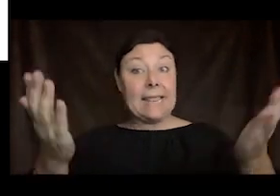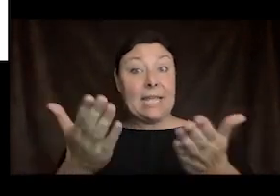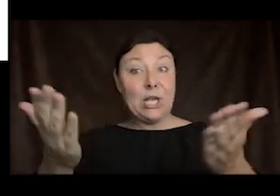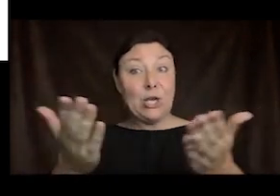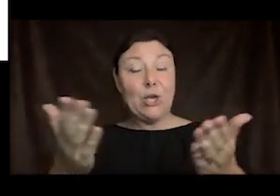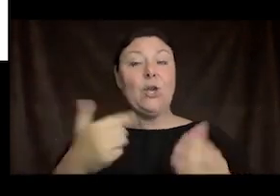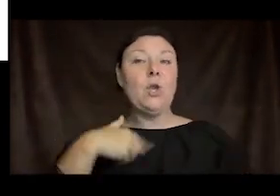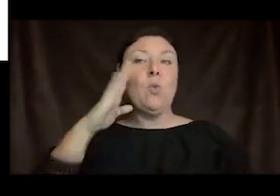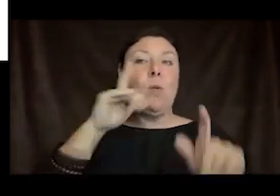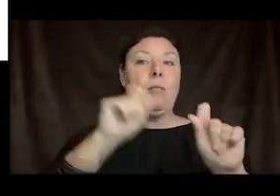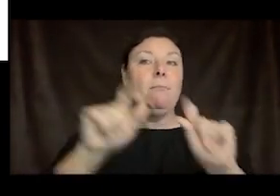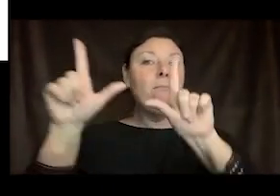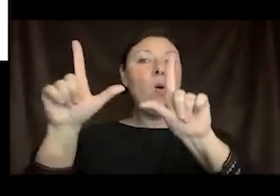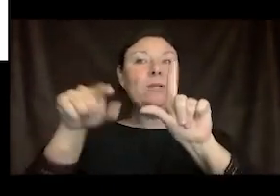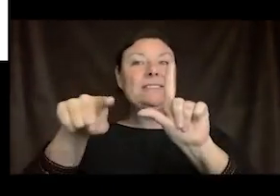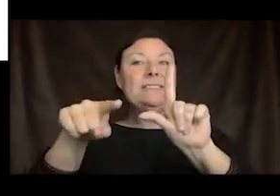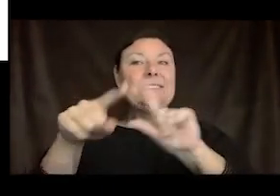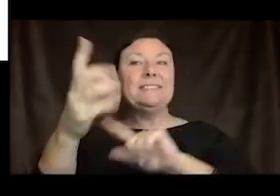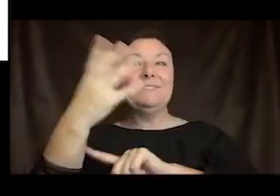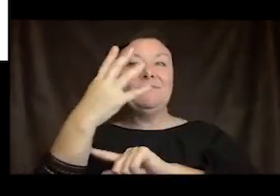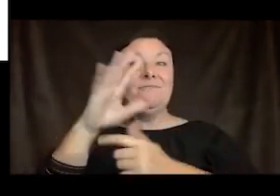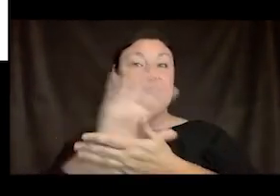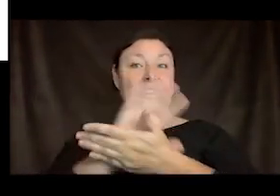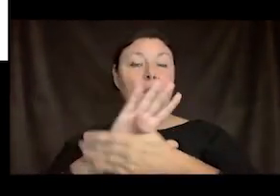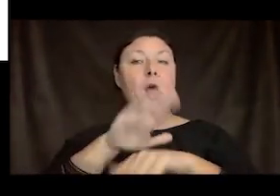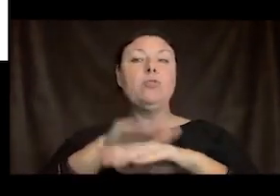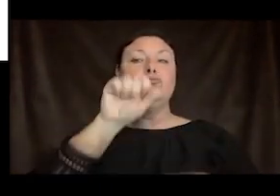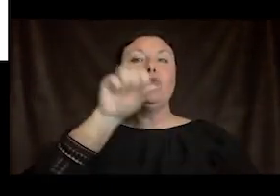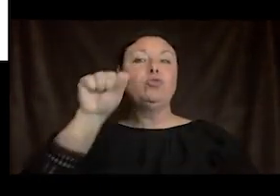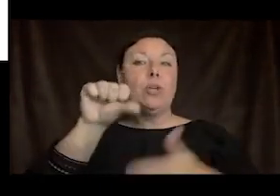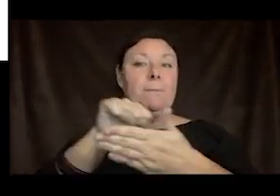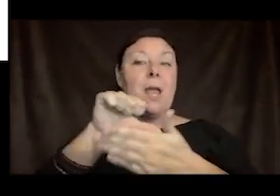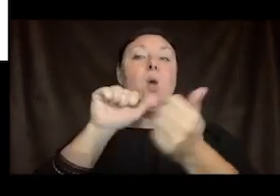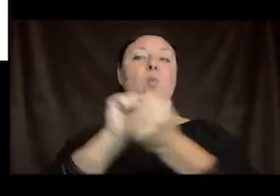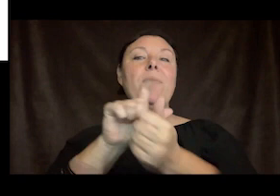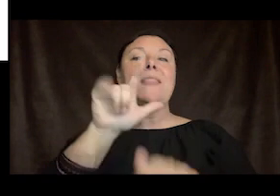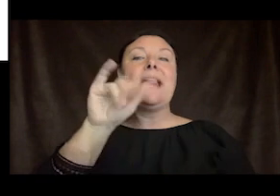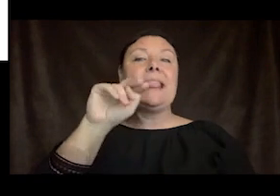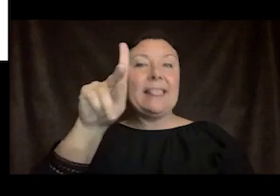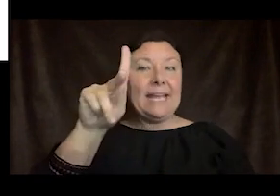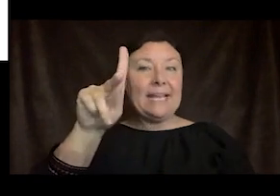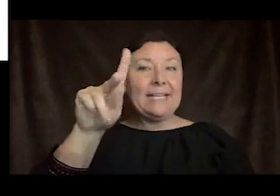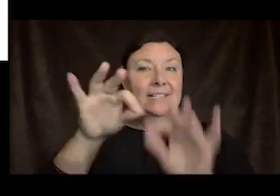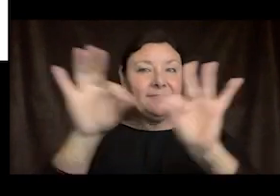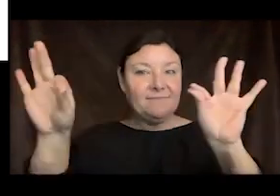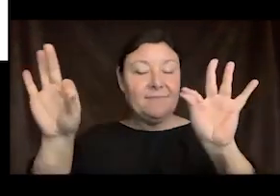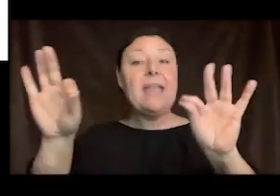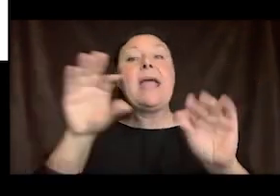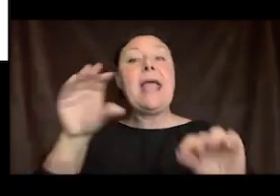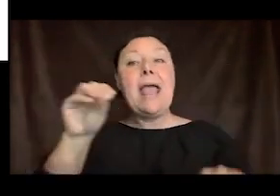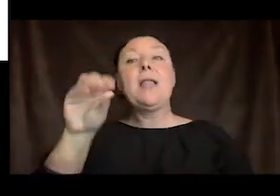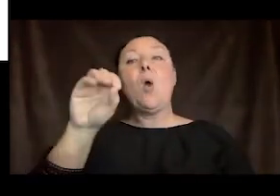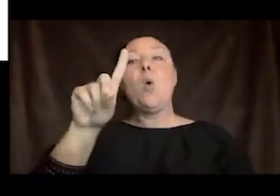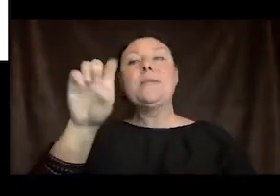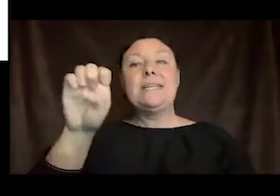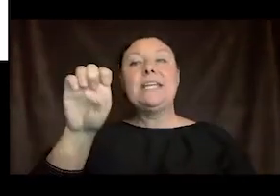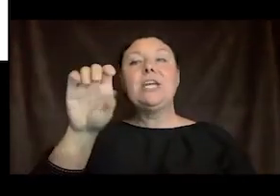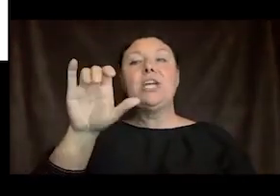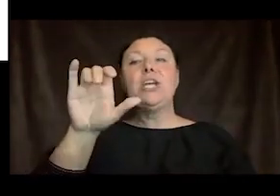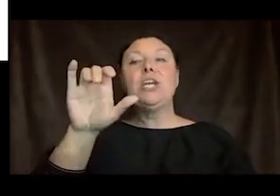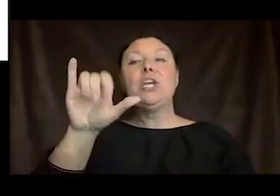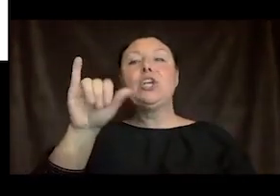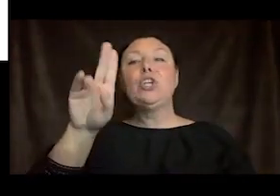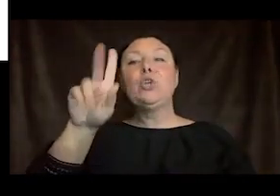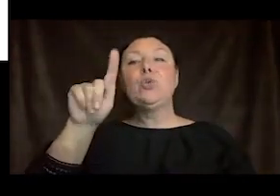will post the video to on the social studies page with the link, and it will be posted on the ODE YouTube channel probably